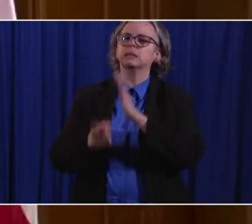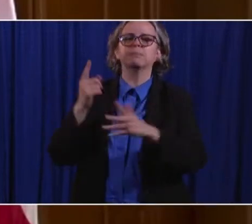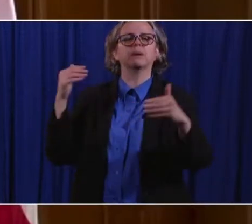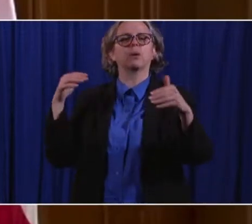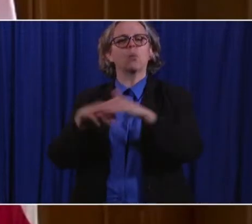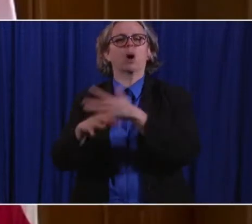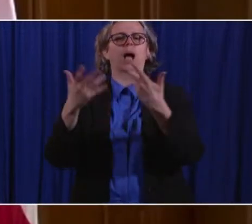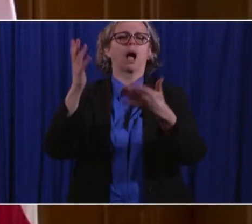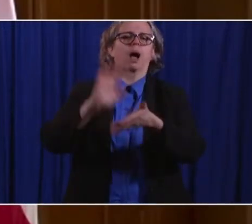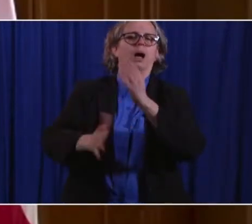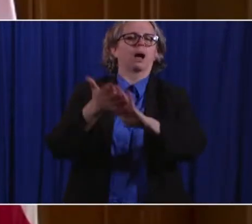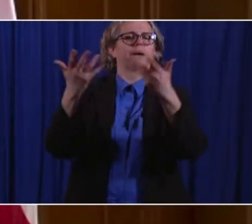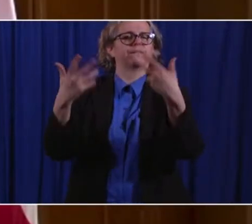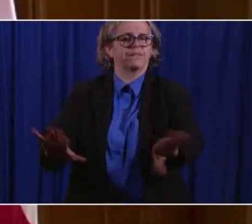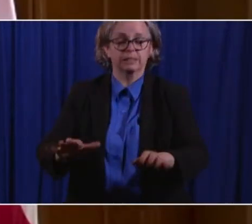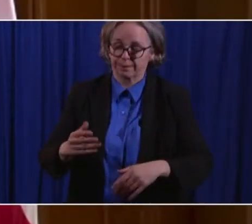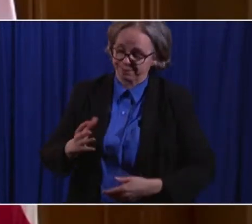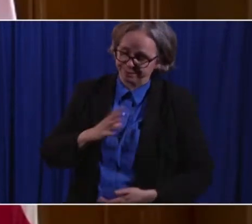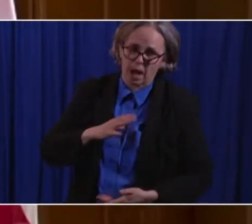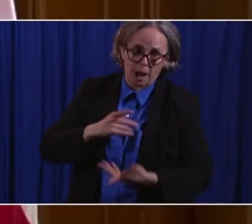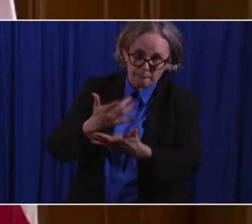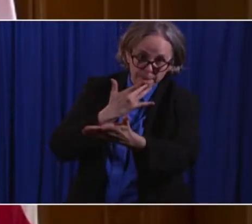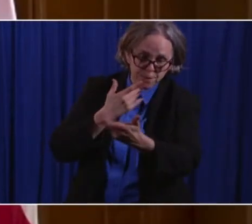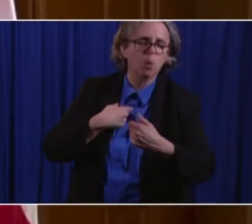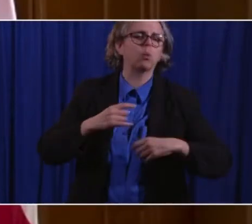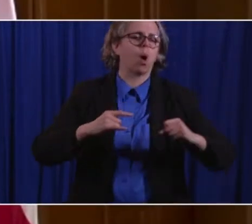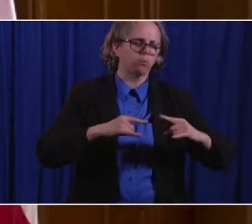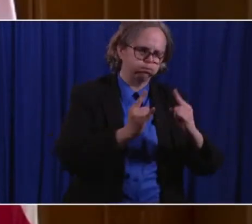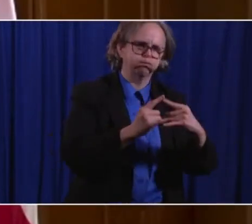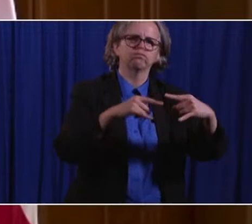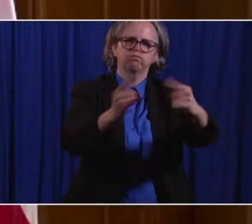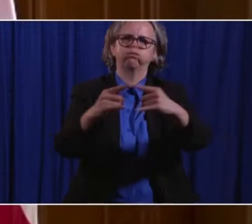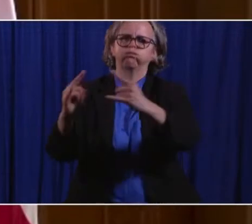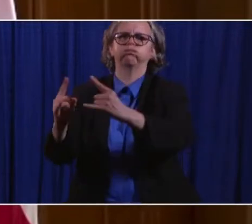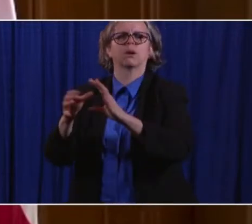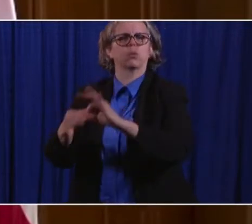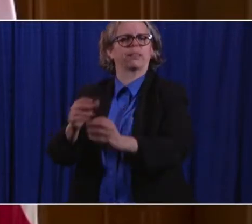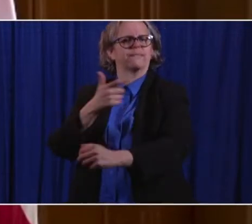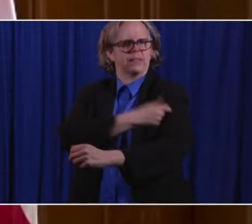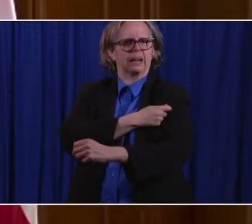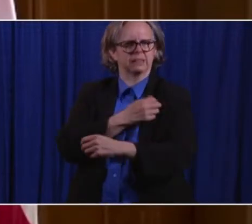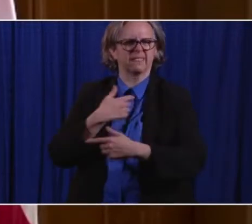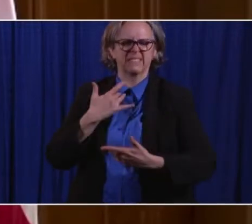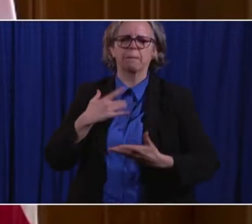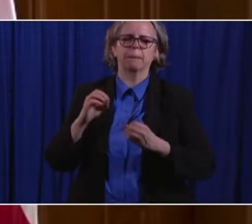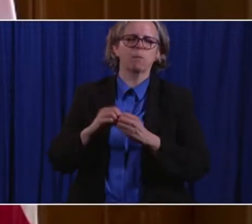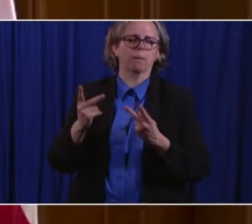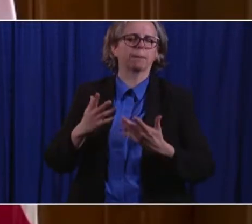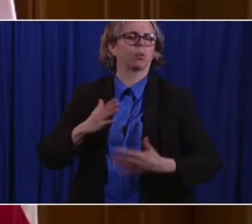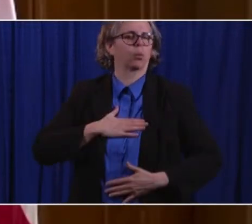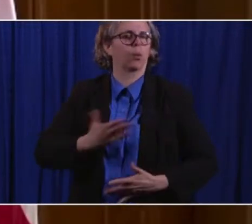giving them the opportunity to do that in different parts of Ohio, I think will be helpful as well.